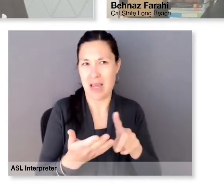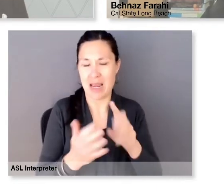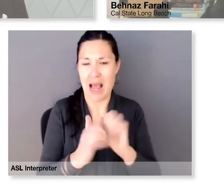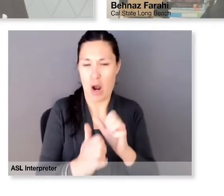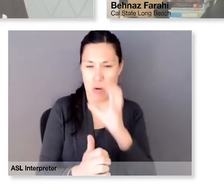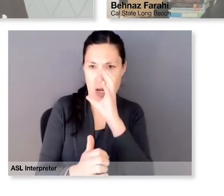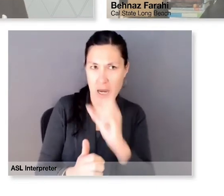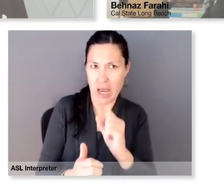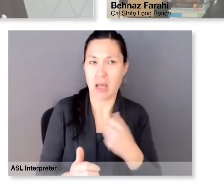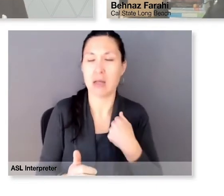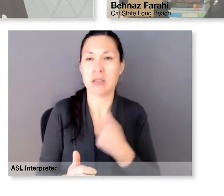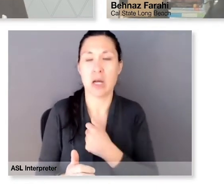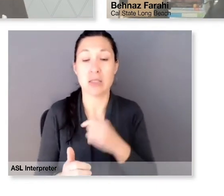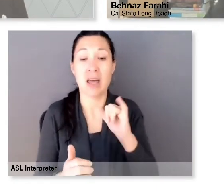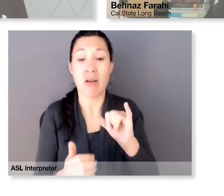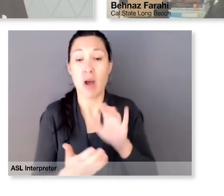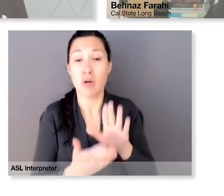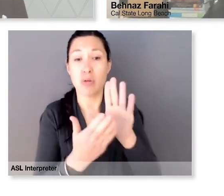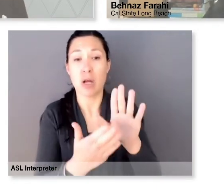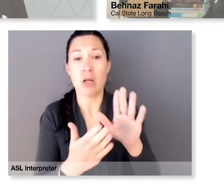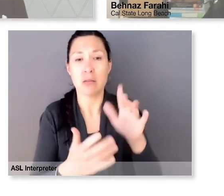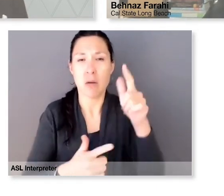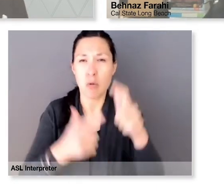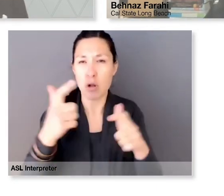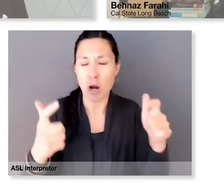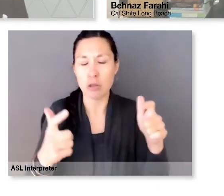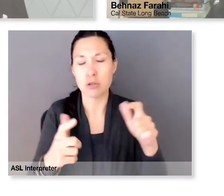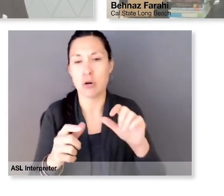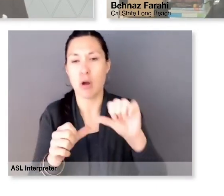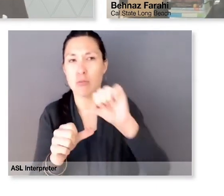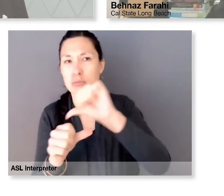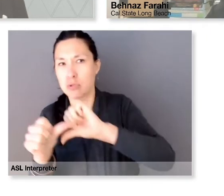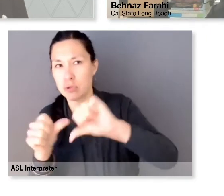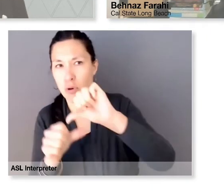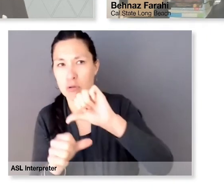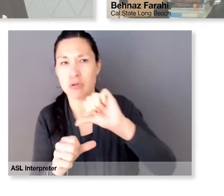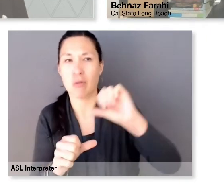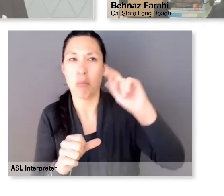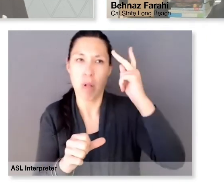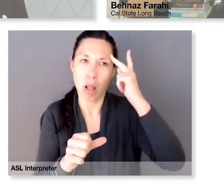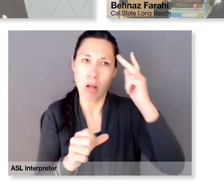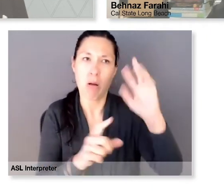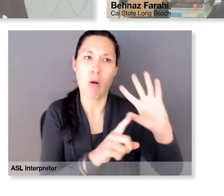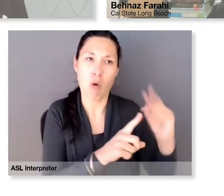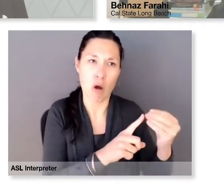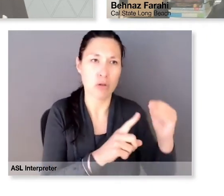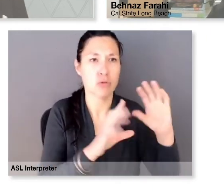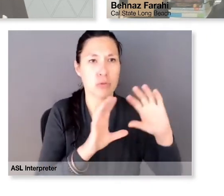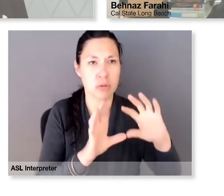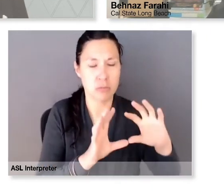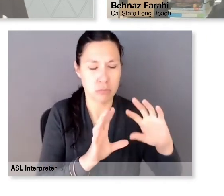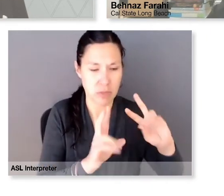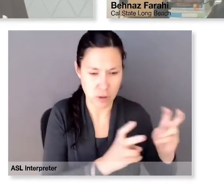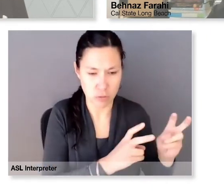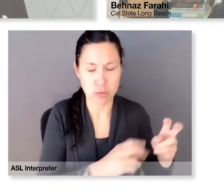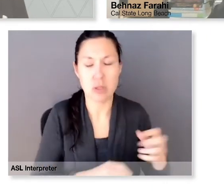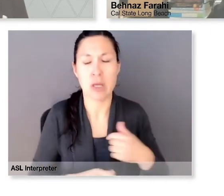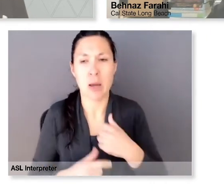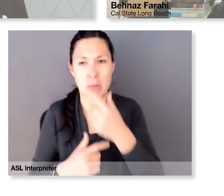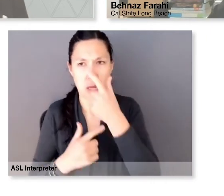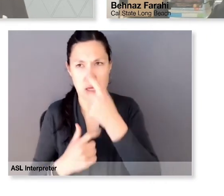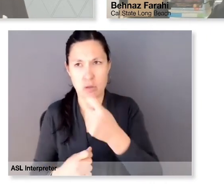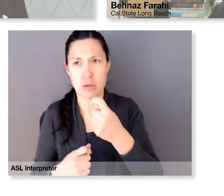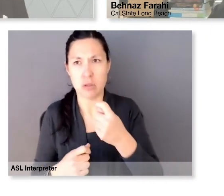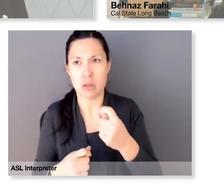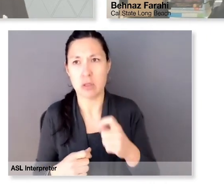larger social, political, cultural issues. So in my case particularly, I'm interested to use a lot of computer